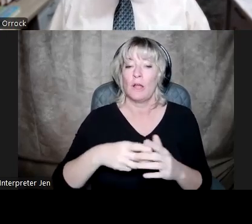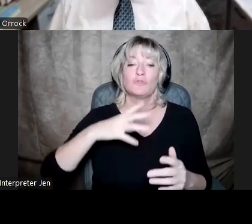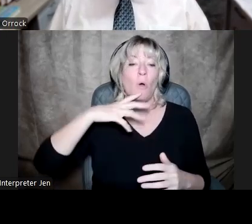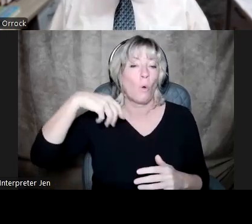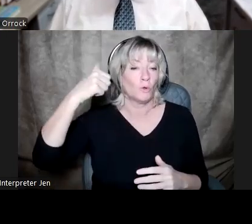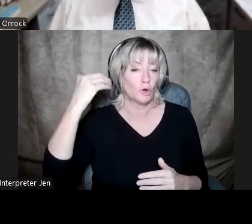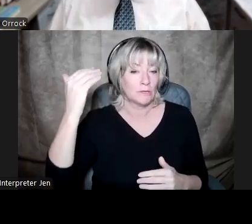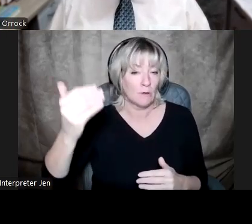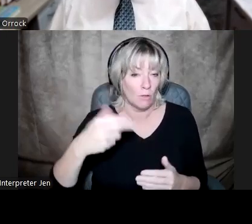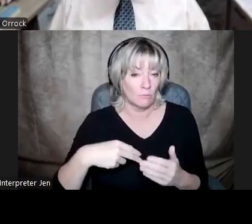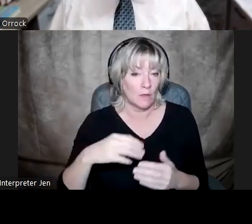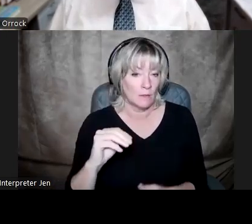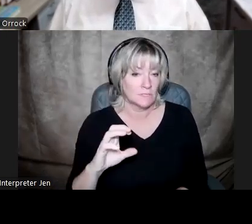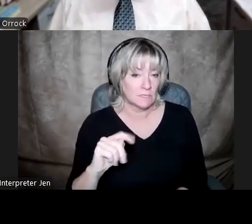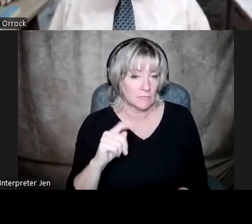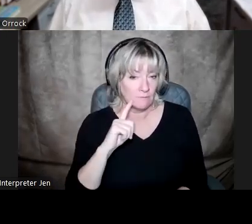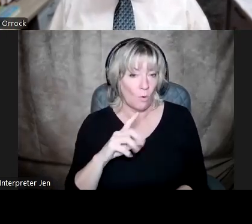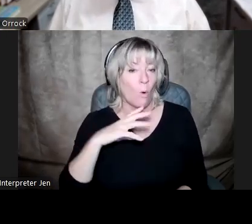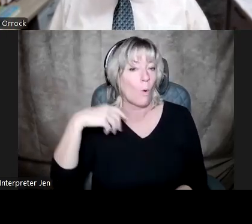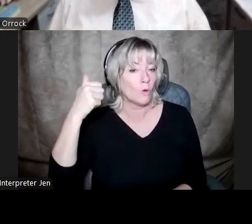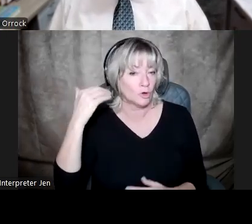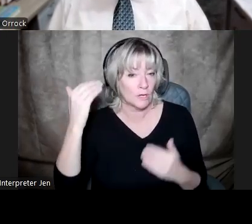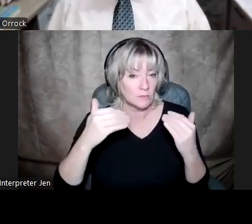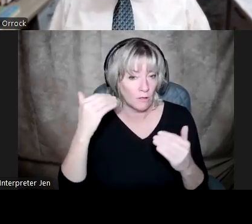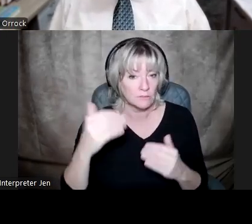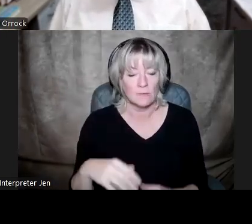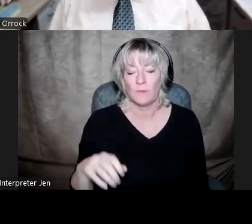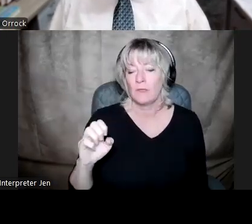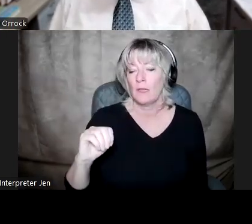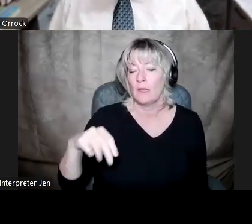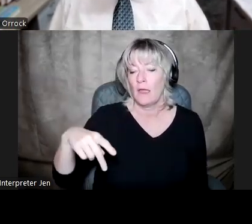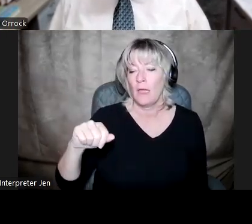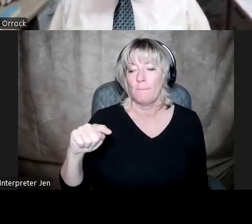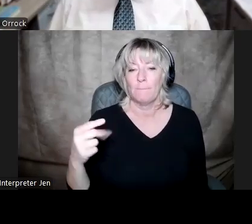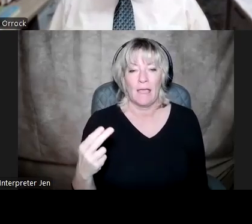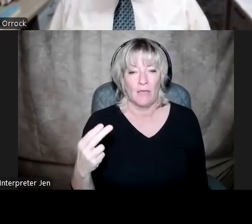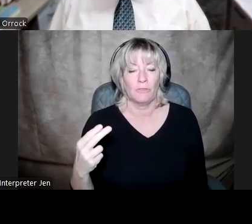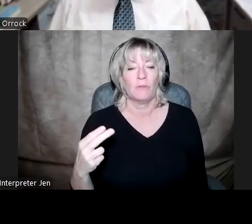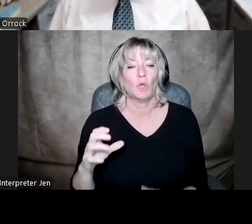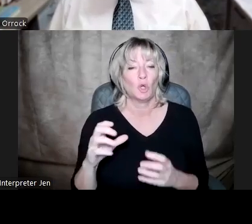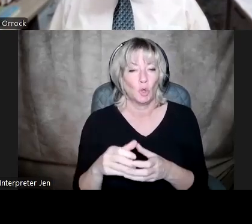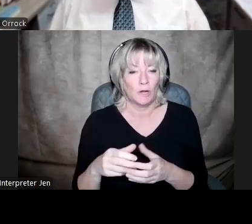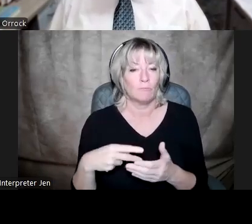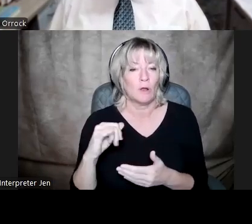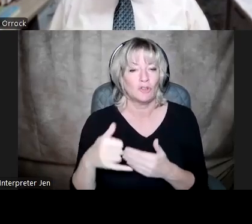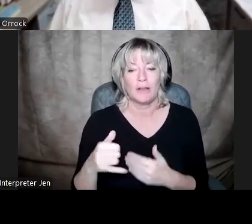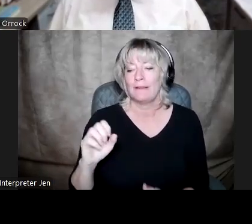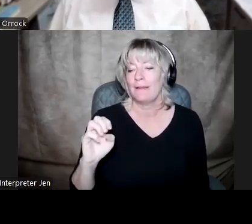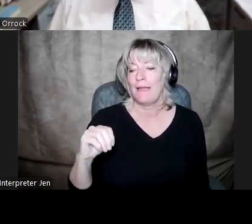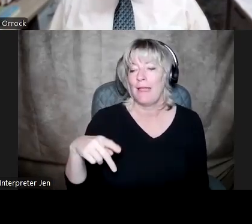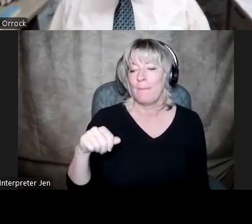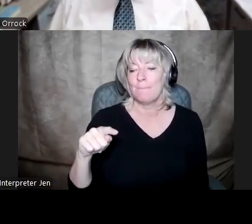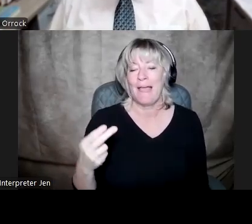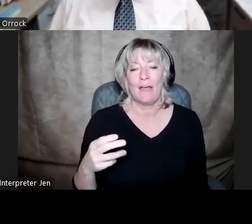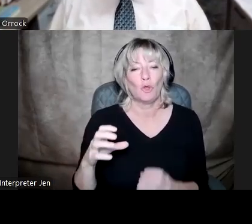program, a mobile crisis program for older adults, the Empath unit project, which an Empath unit is